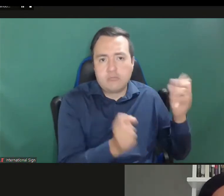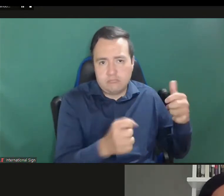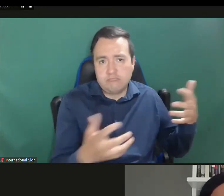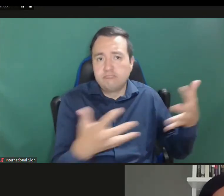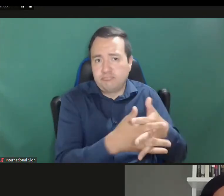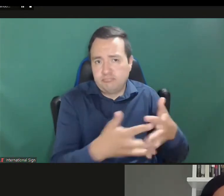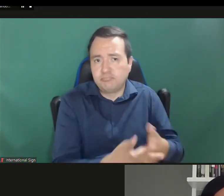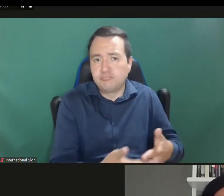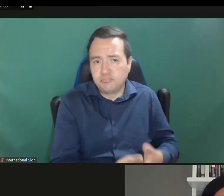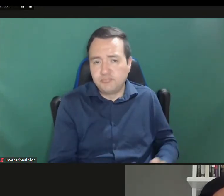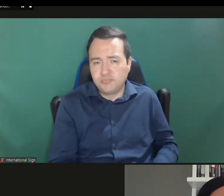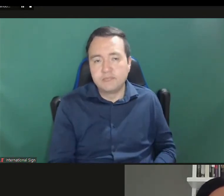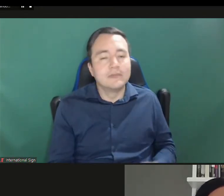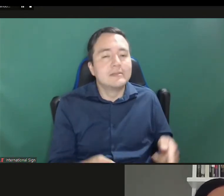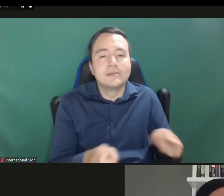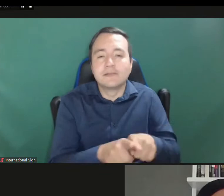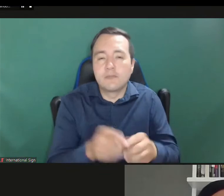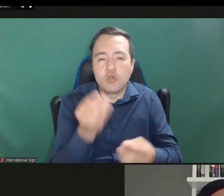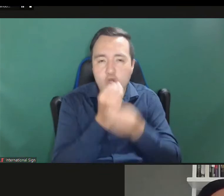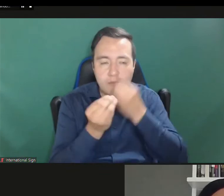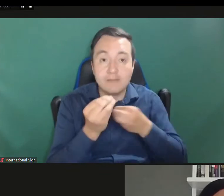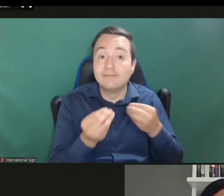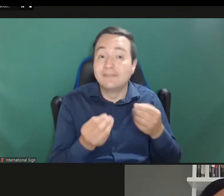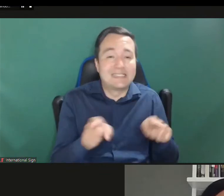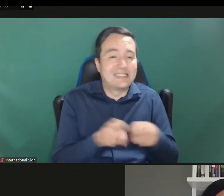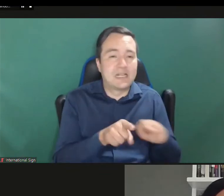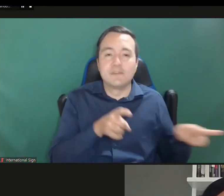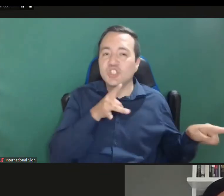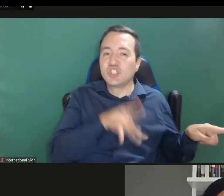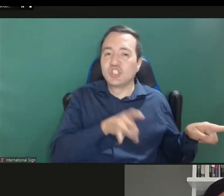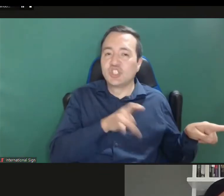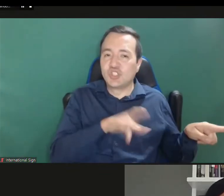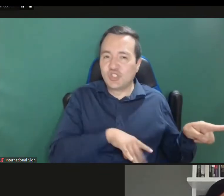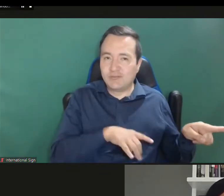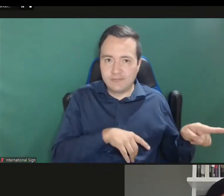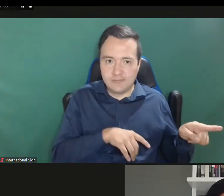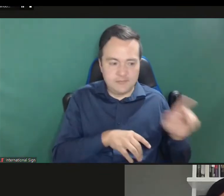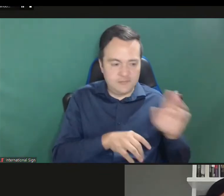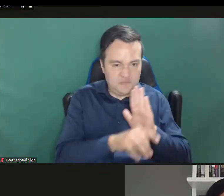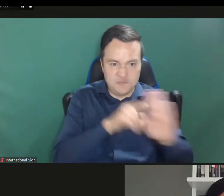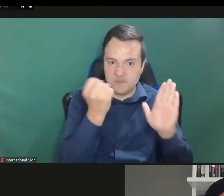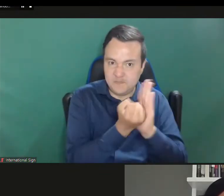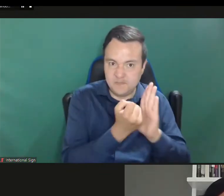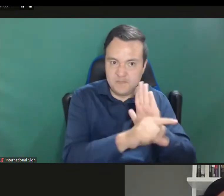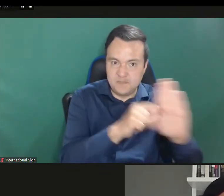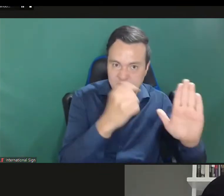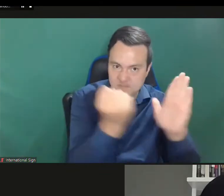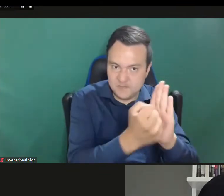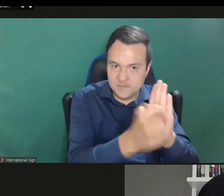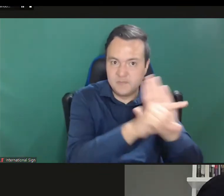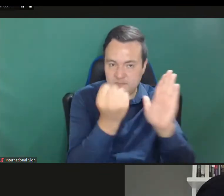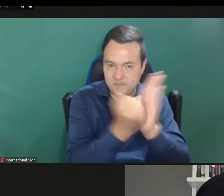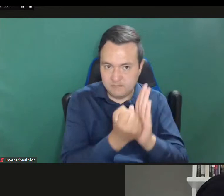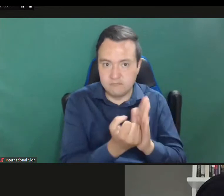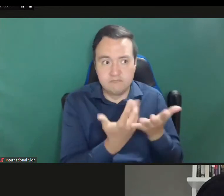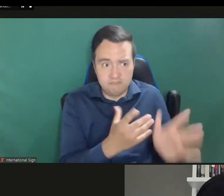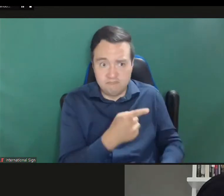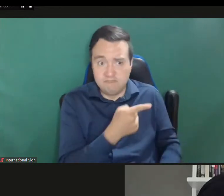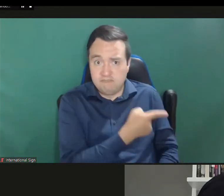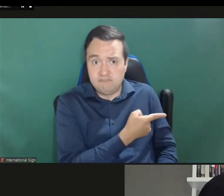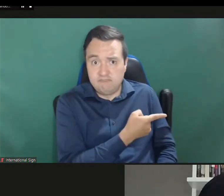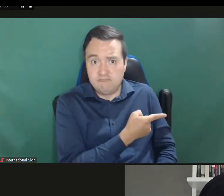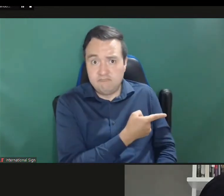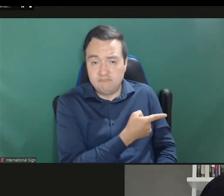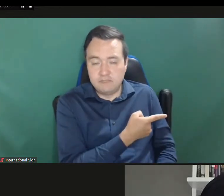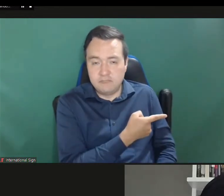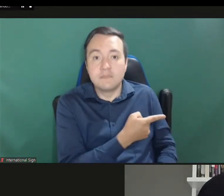tobacco. Food, the same thing happened in Chile as far as labeling and all the threats that front labels, that they were